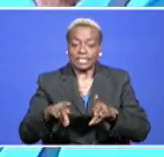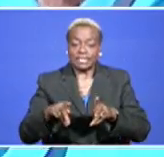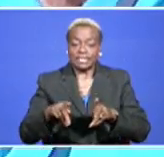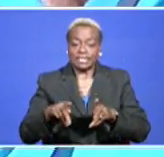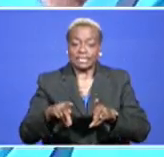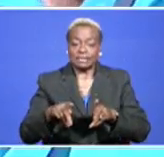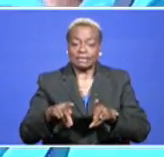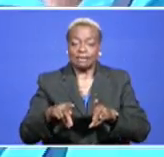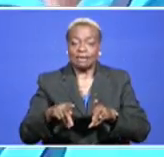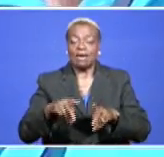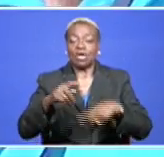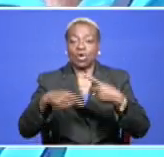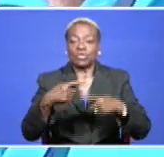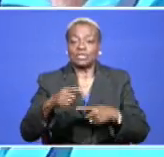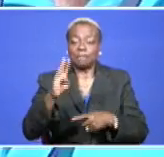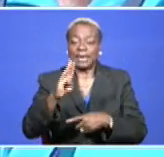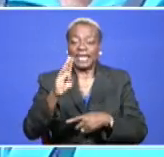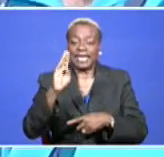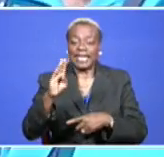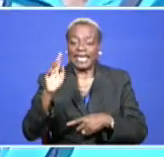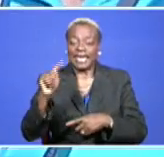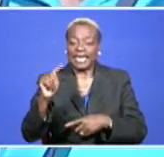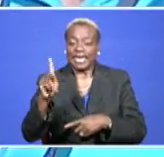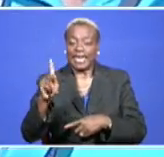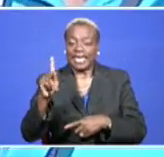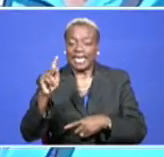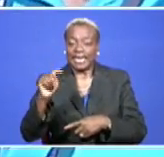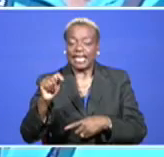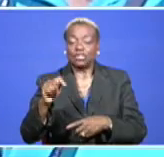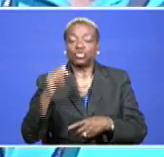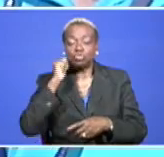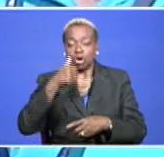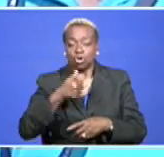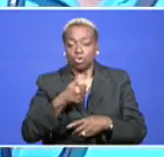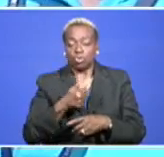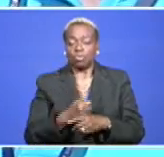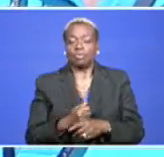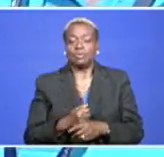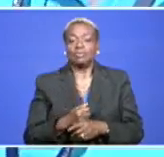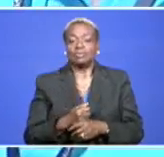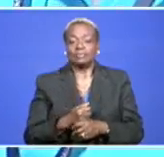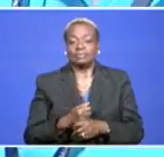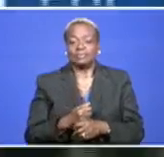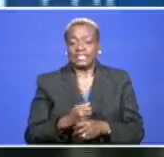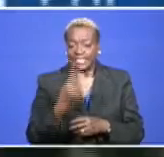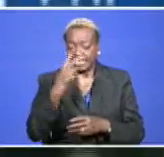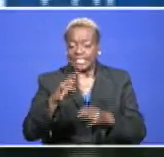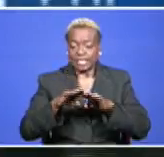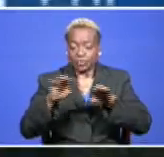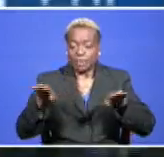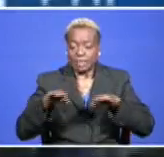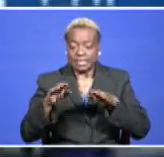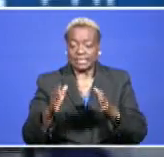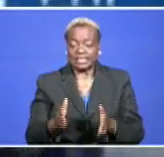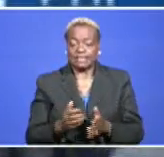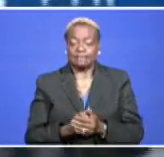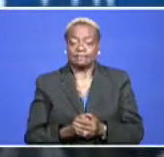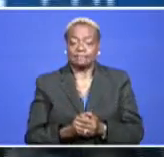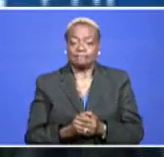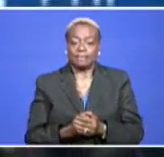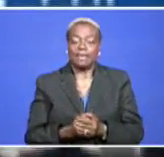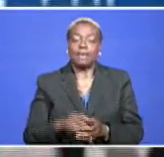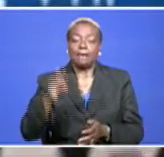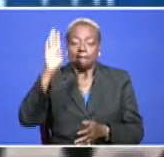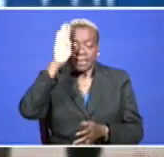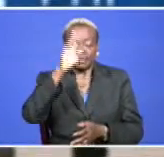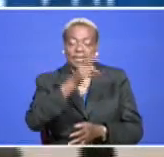out to the Betty Kelly Kennick Aquatic Center tomorrow to get in on some of this action. Johnny, back to you in studio. From the NBA, Buddy